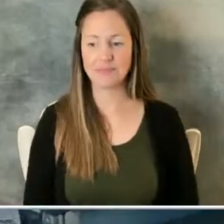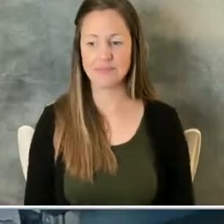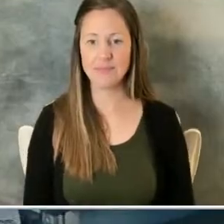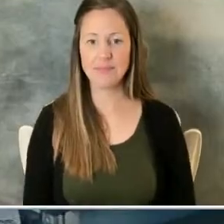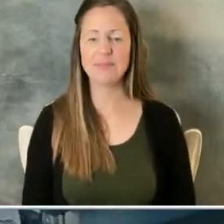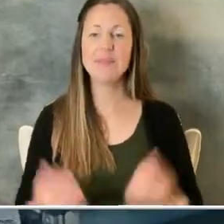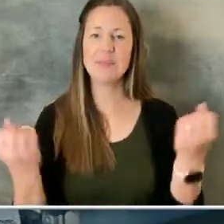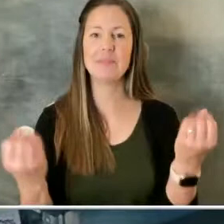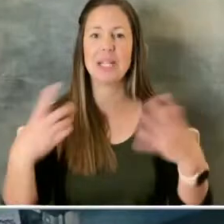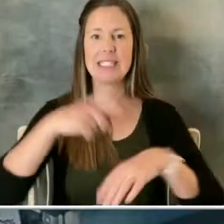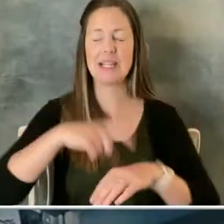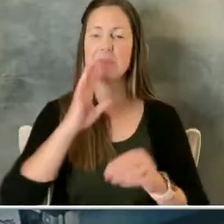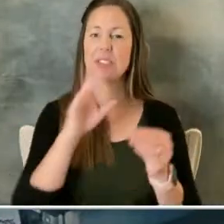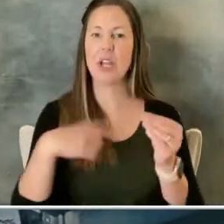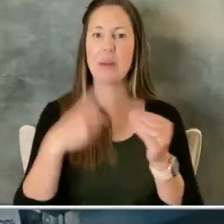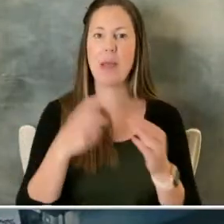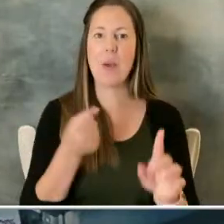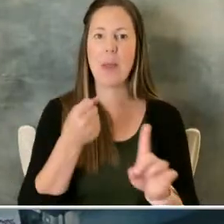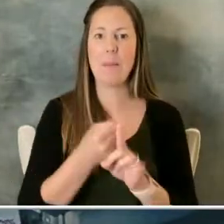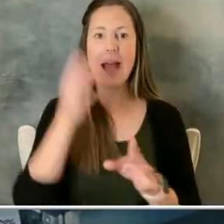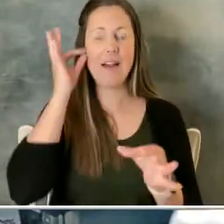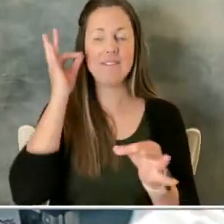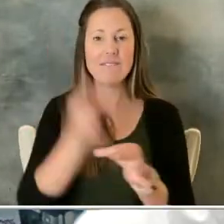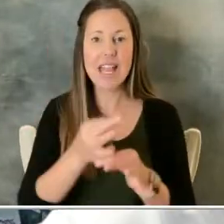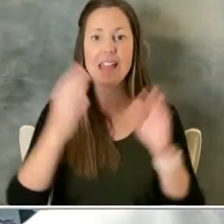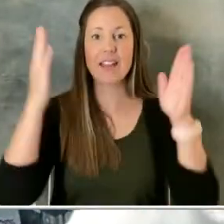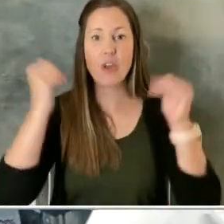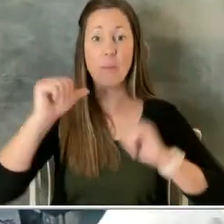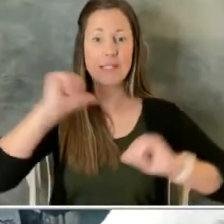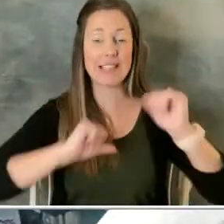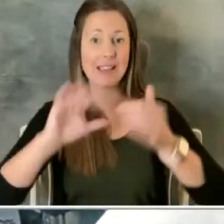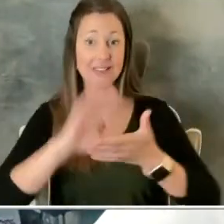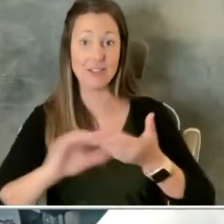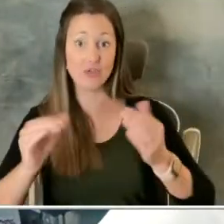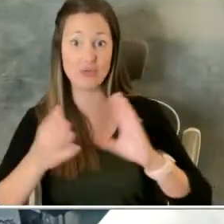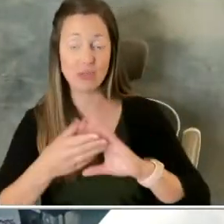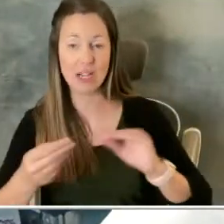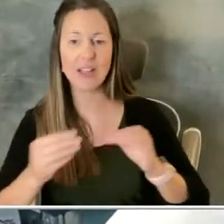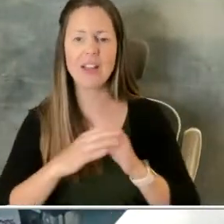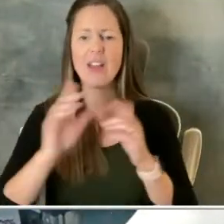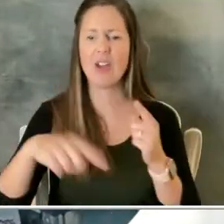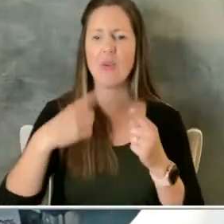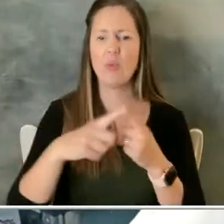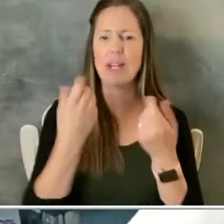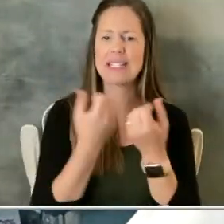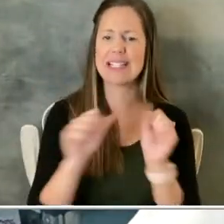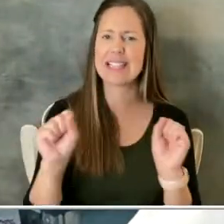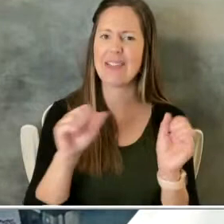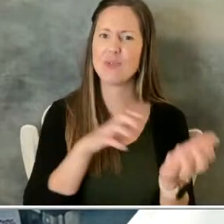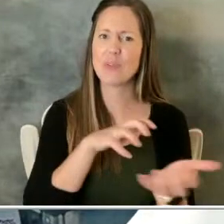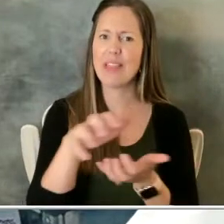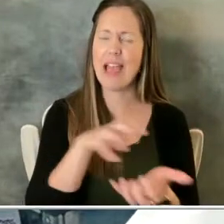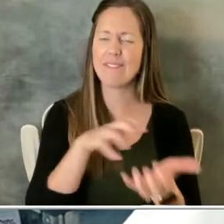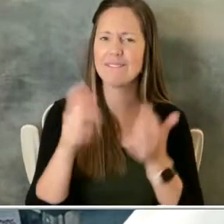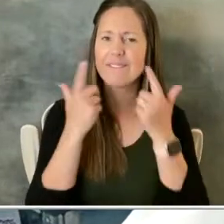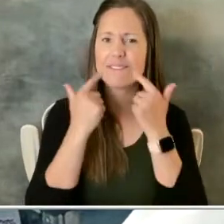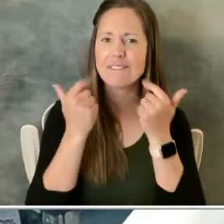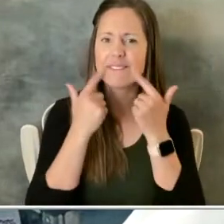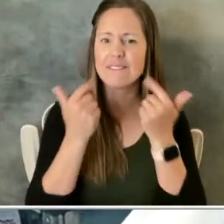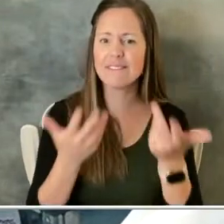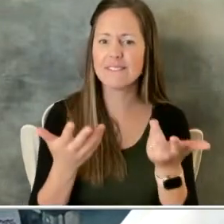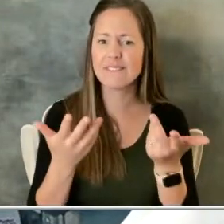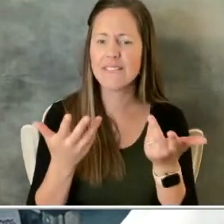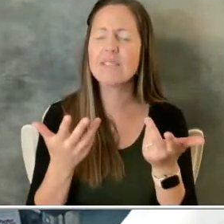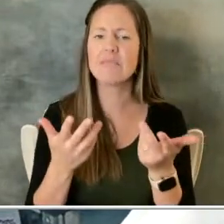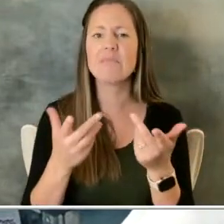the impact of faith, hope, and science. Here's a story. When is it safe to laugh? So, you know, I treat patients,